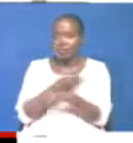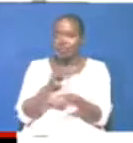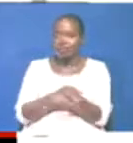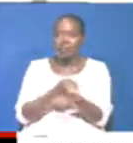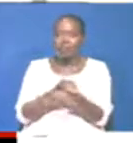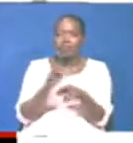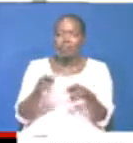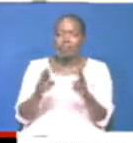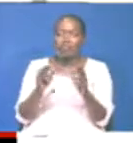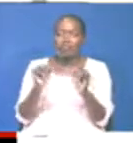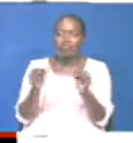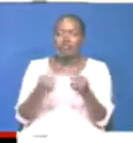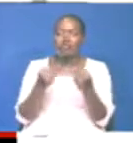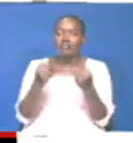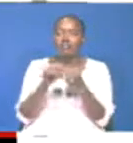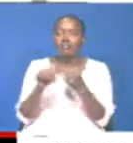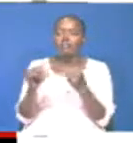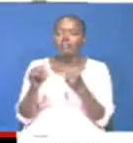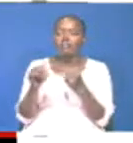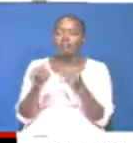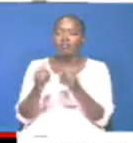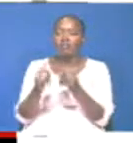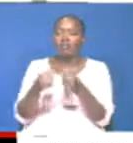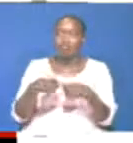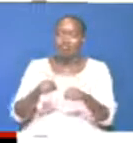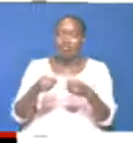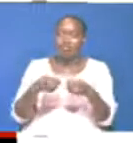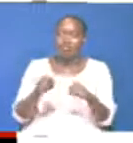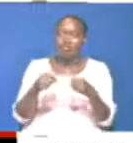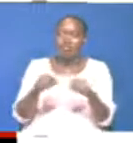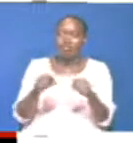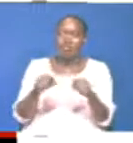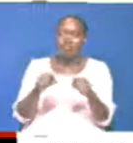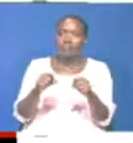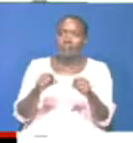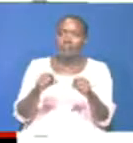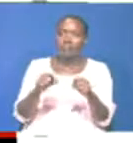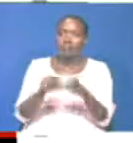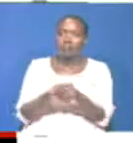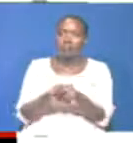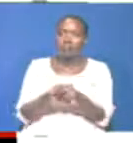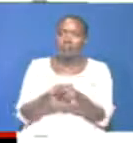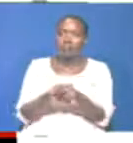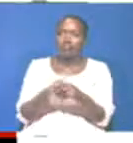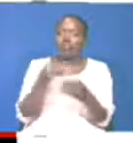safety by those who ride on motorized two wheels. Thank you